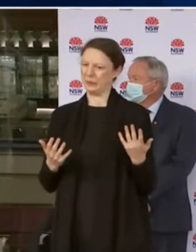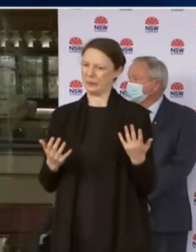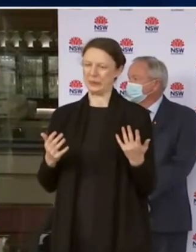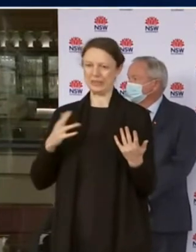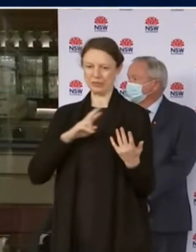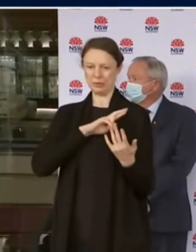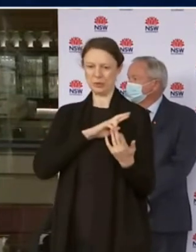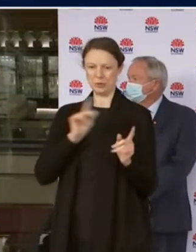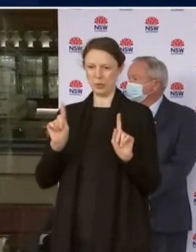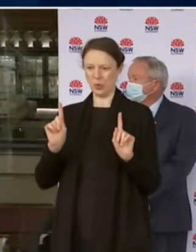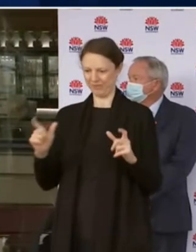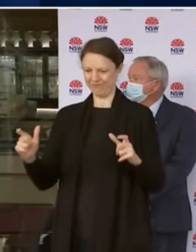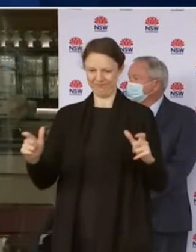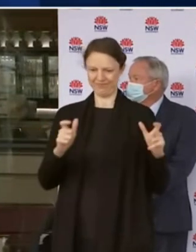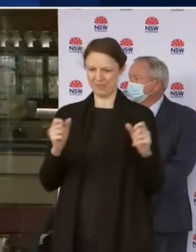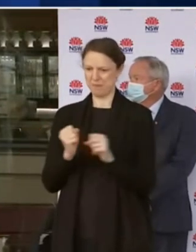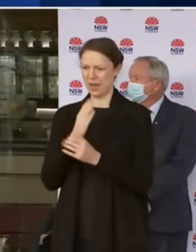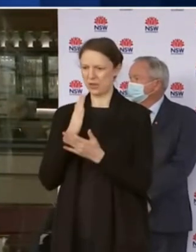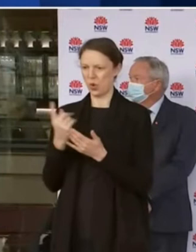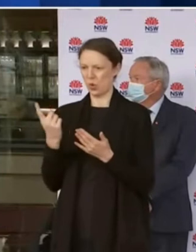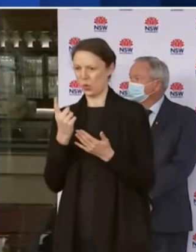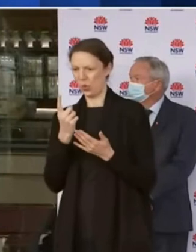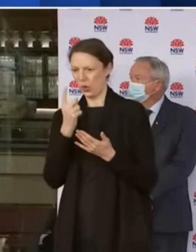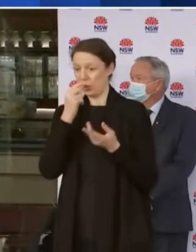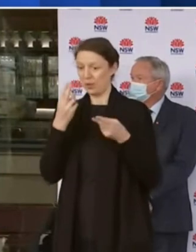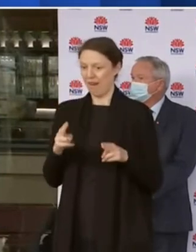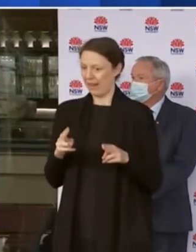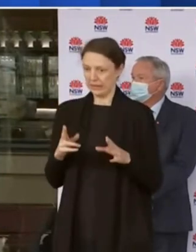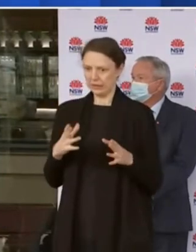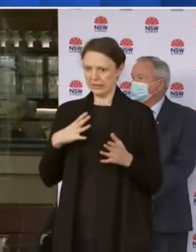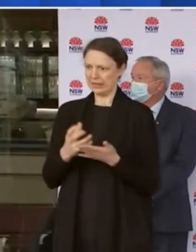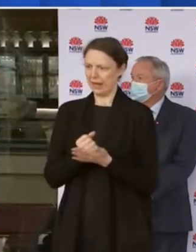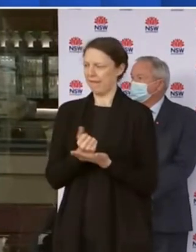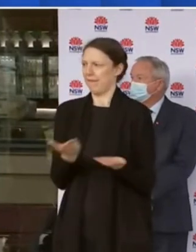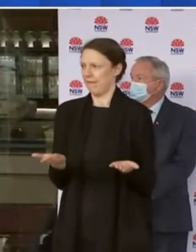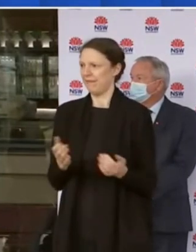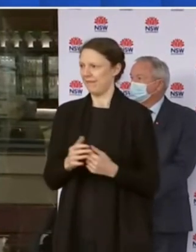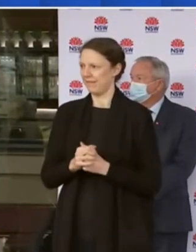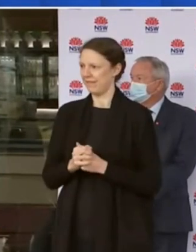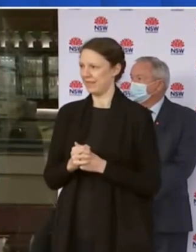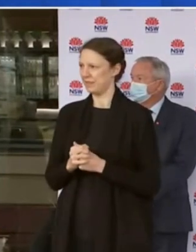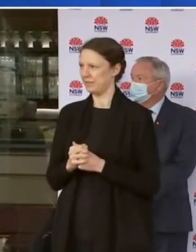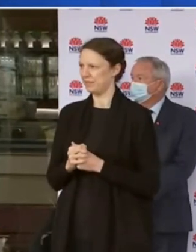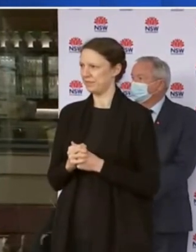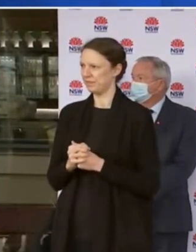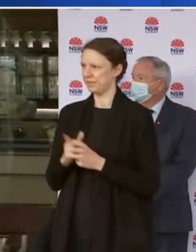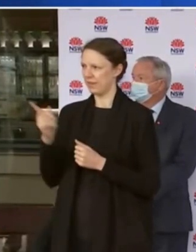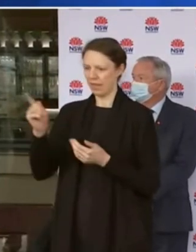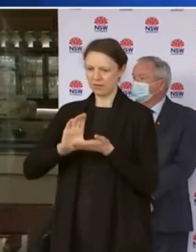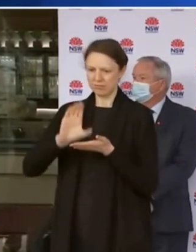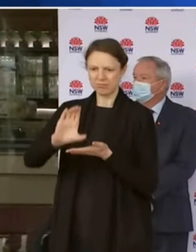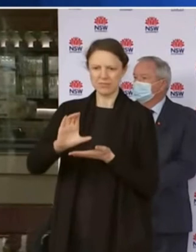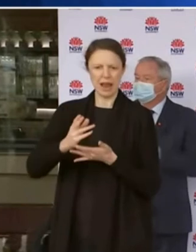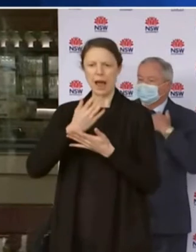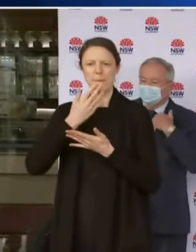ultimate responsibility as a state is to protect the vulnerable. And that's what we'll continue to do. How much program has been allocated in the budget for this? the